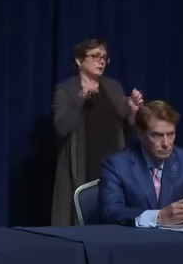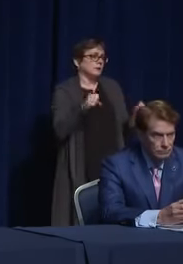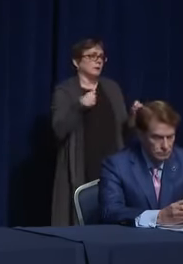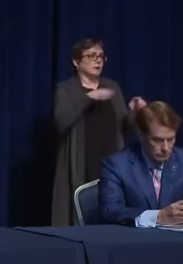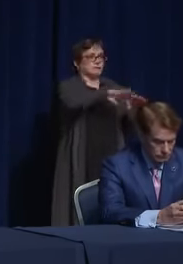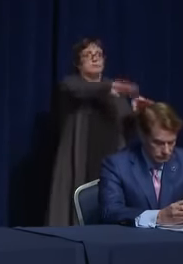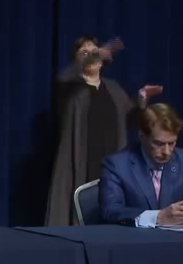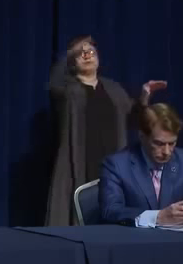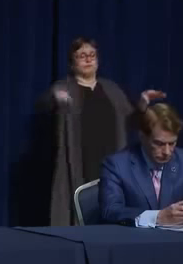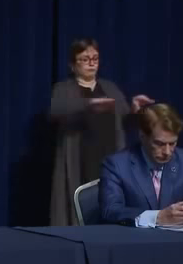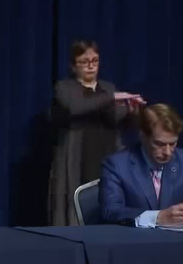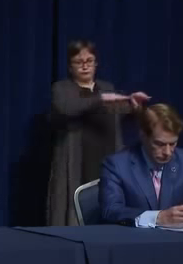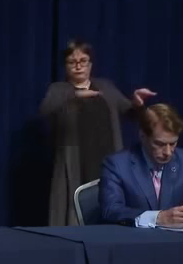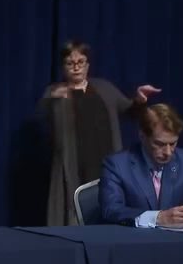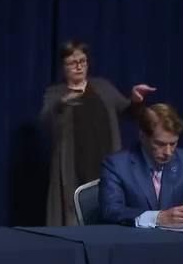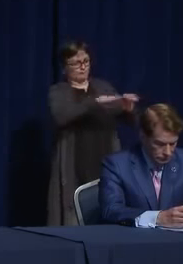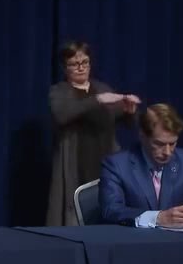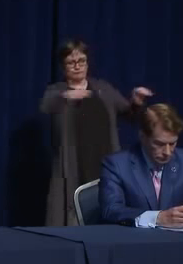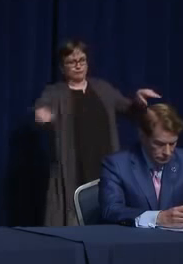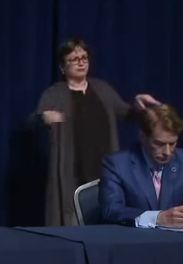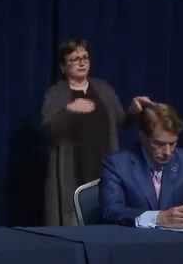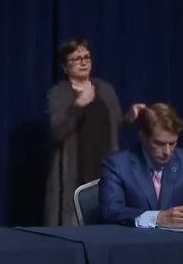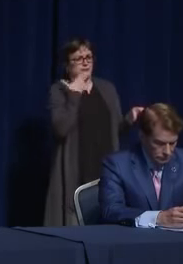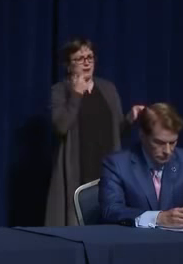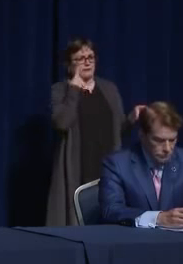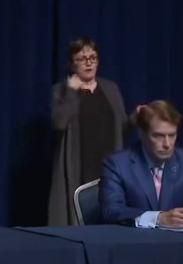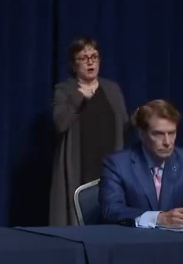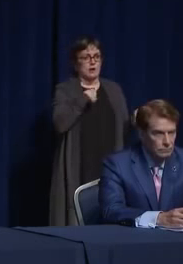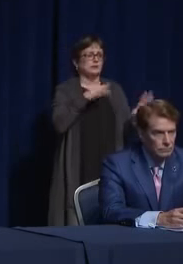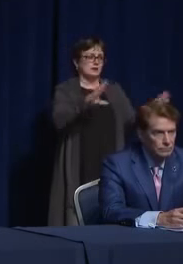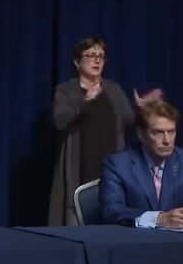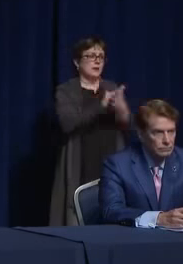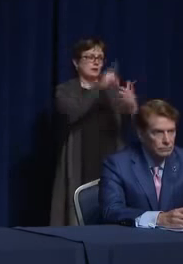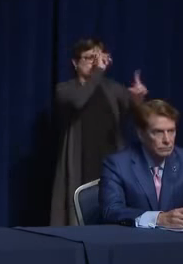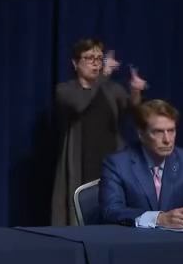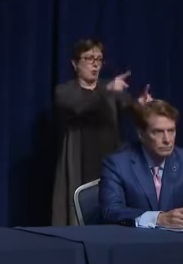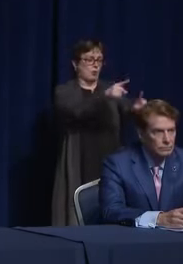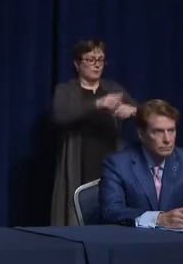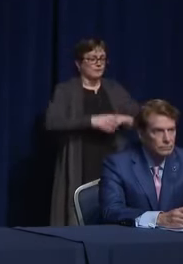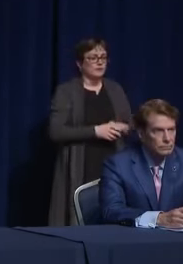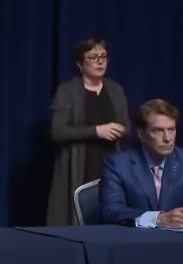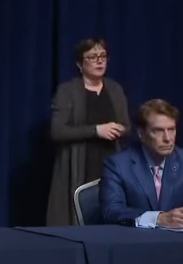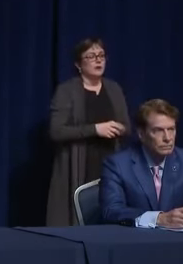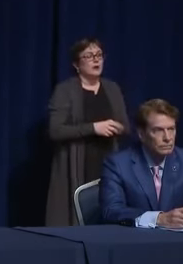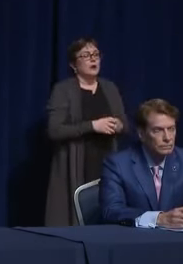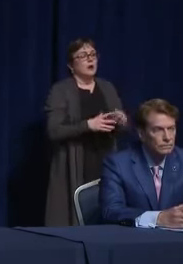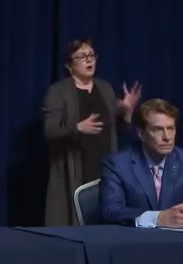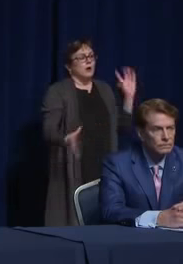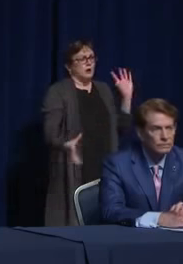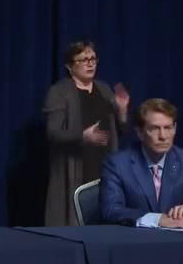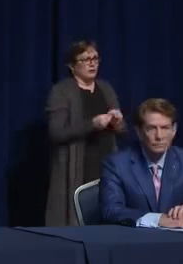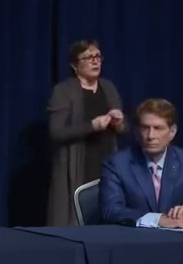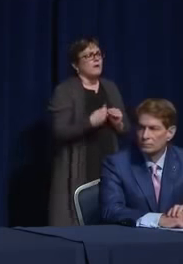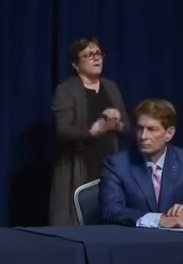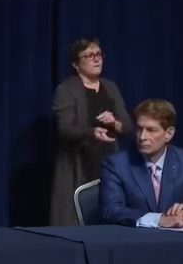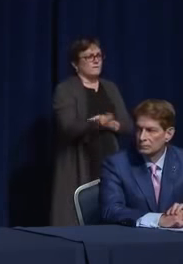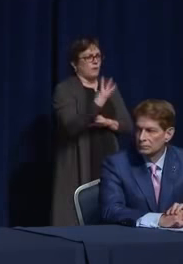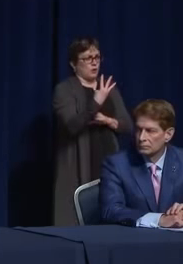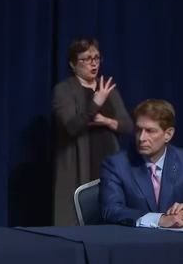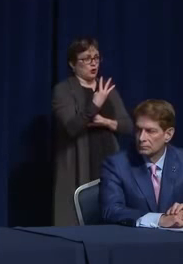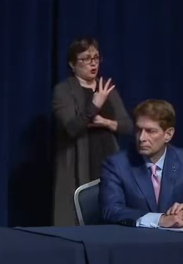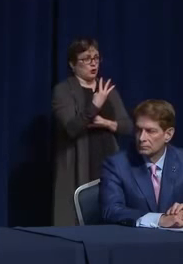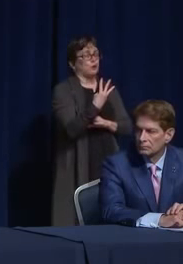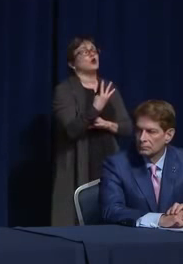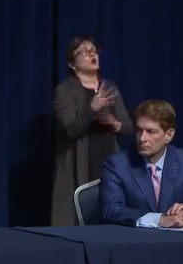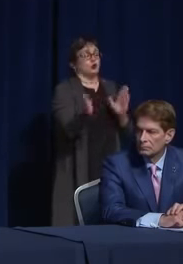no doubt about this. There are sadly 4 additional fatalities that we can report, bringing